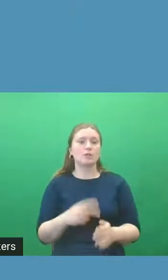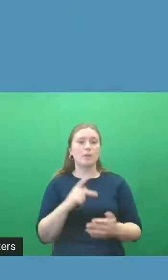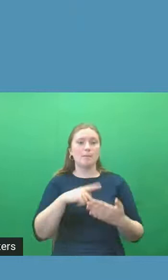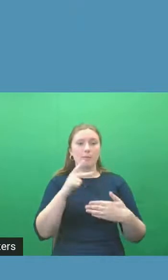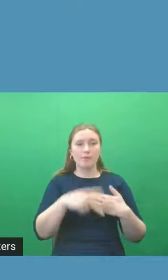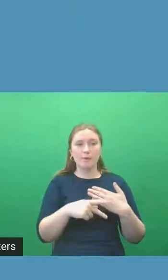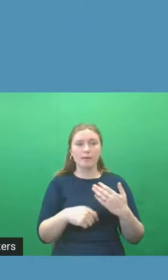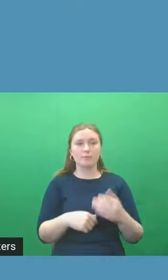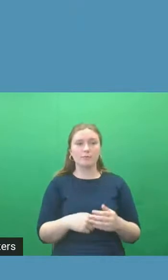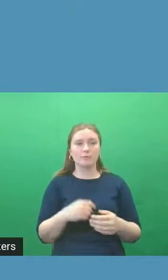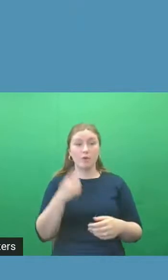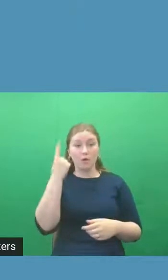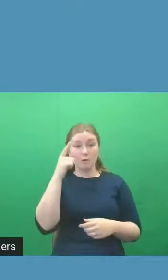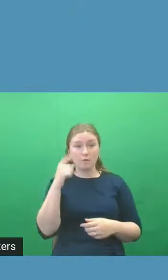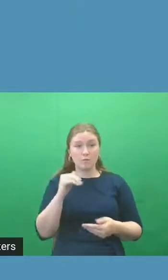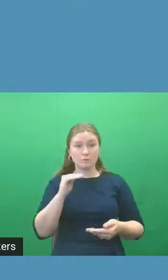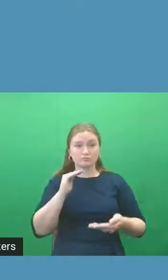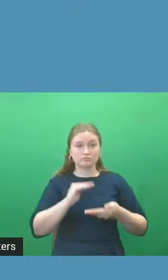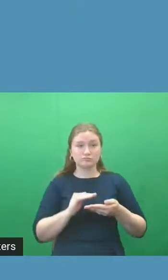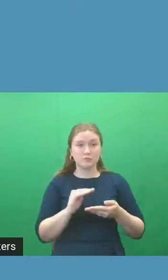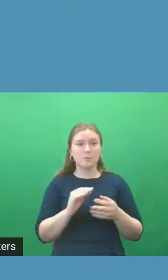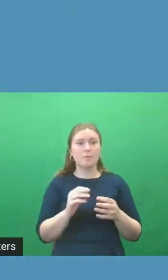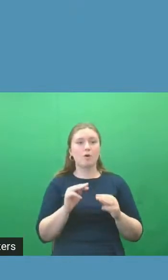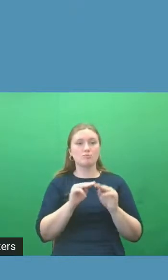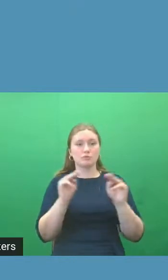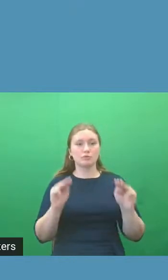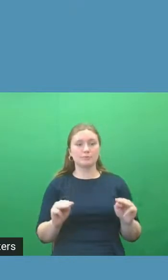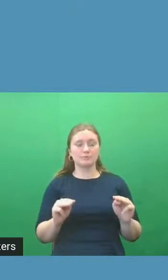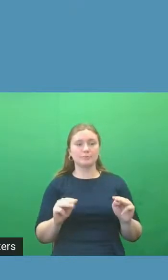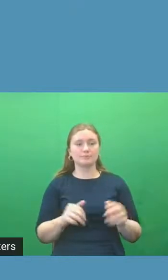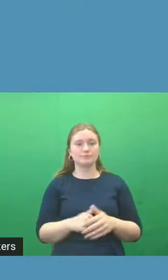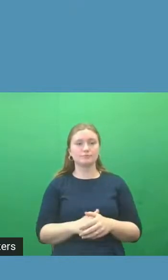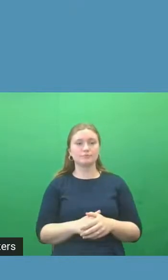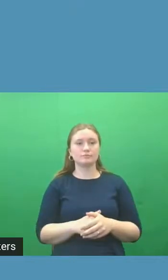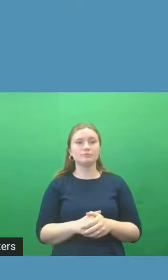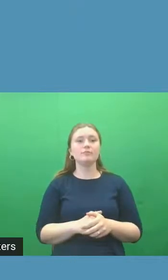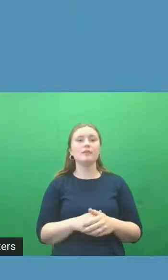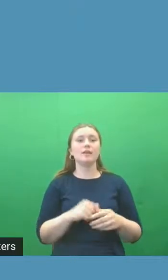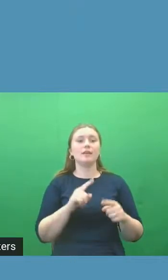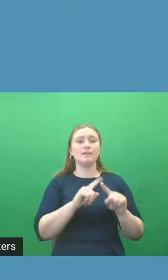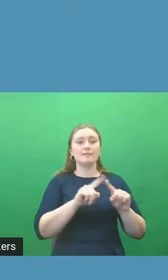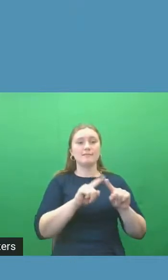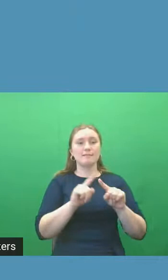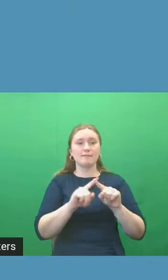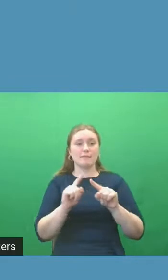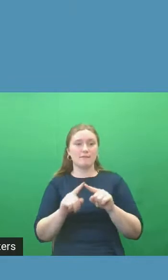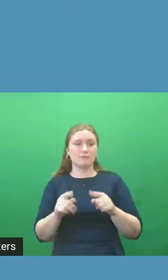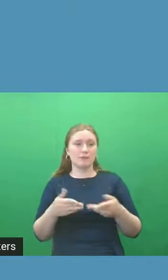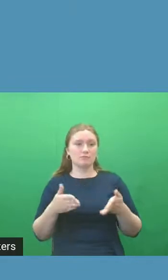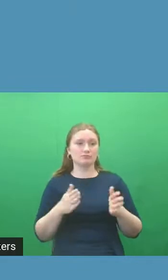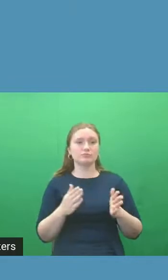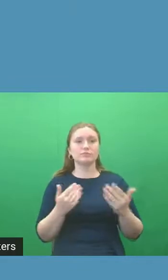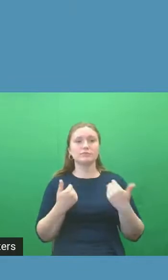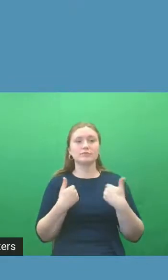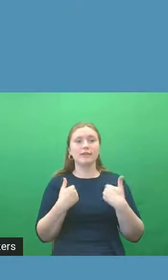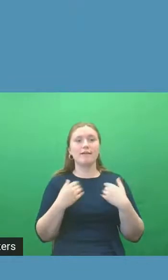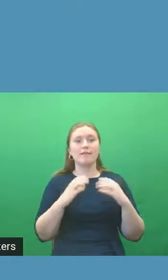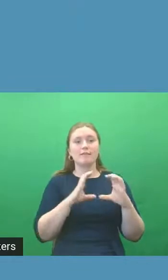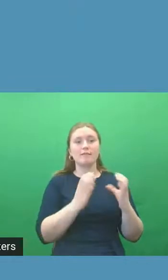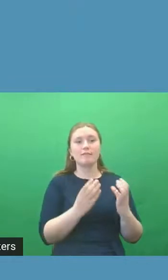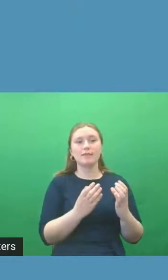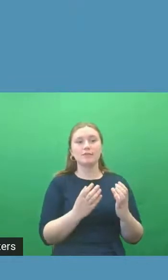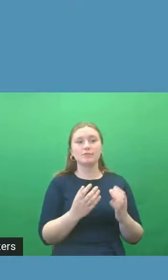small museums. This series of online webinars and toolkits is made possible by funding from the Institute of